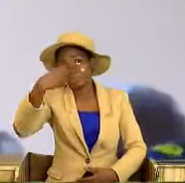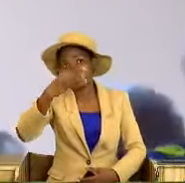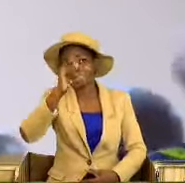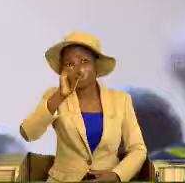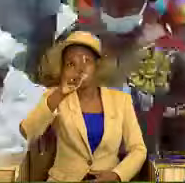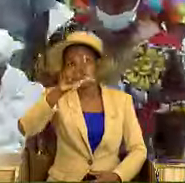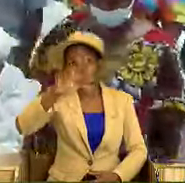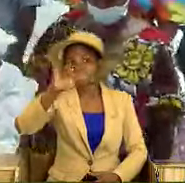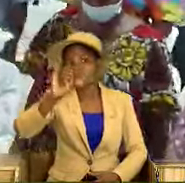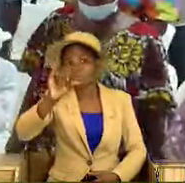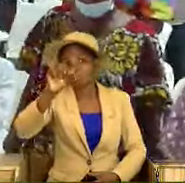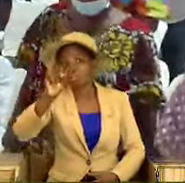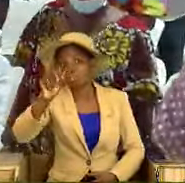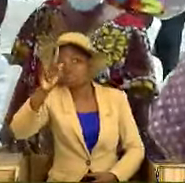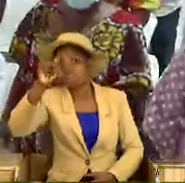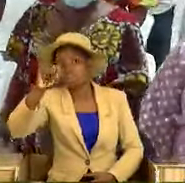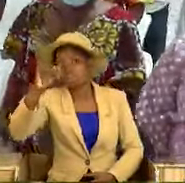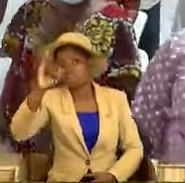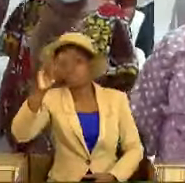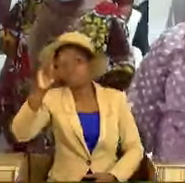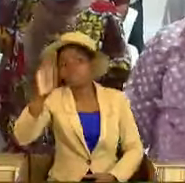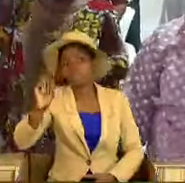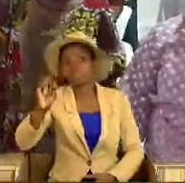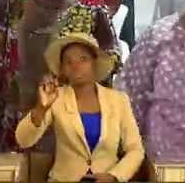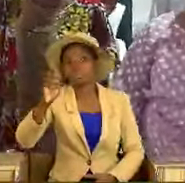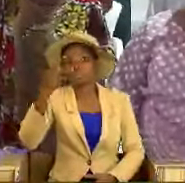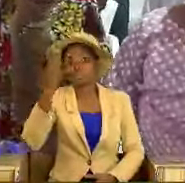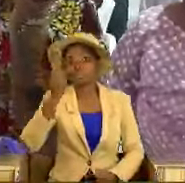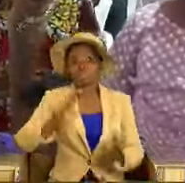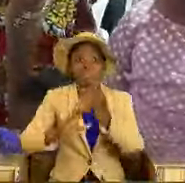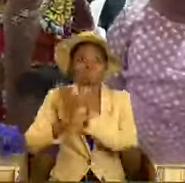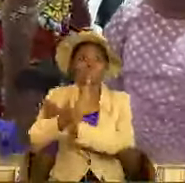Philistines and the god of the philistin is called